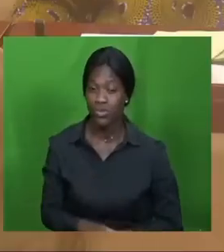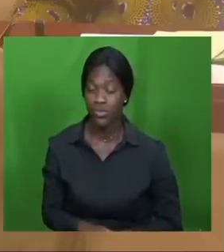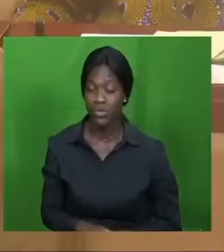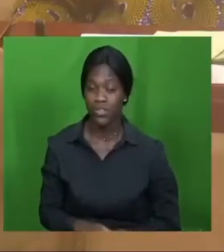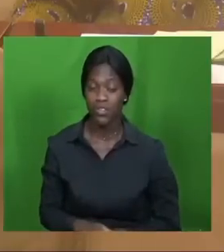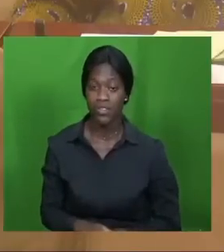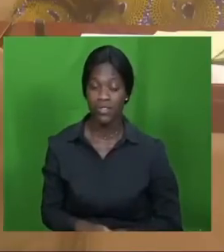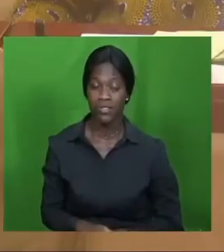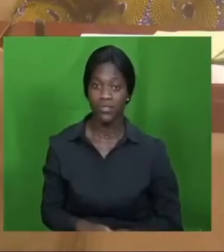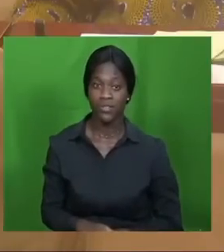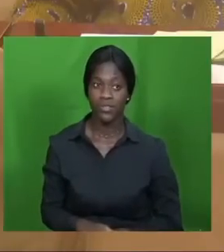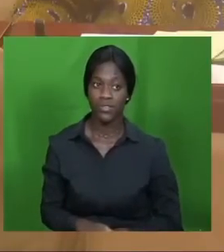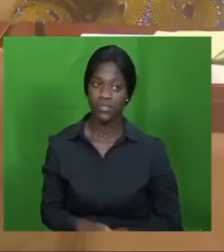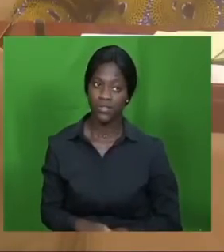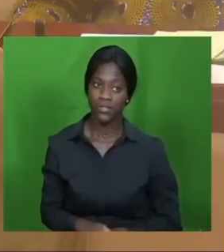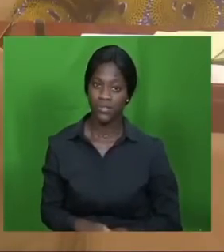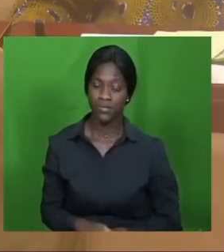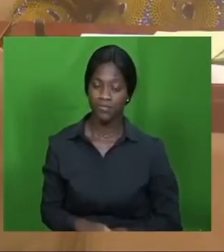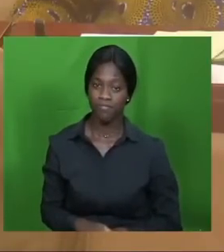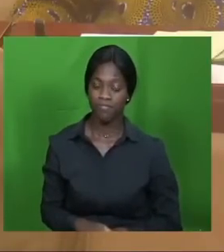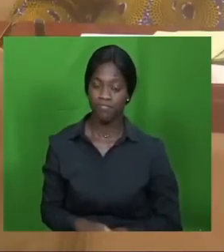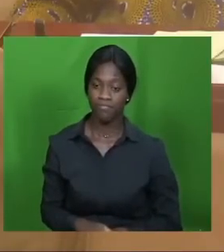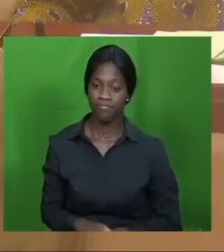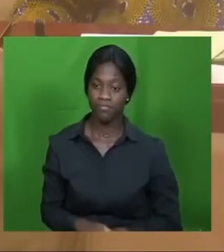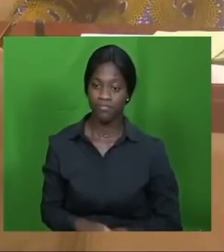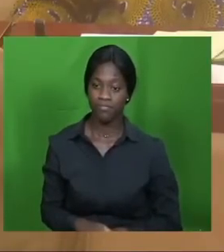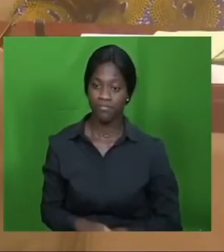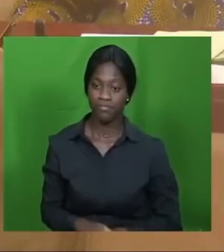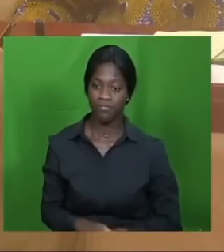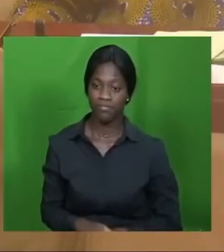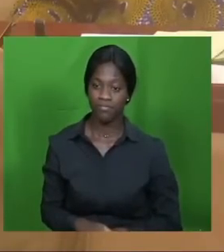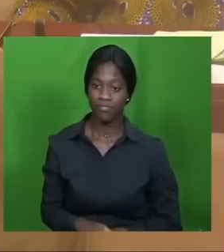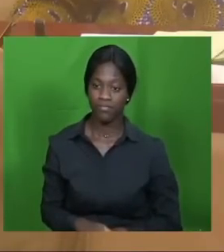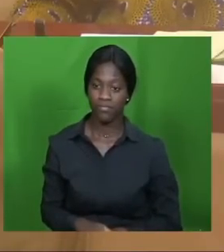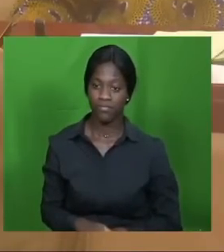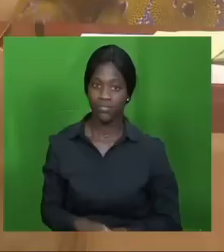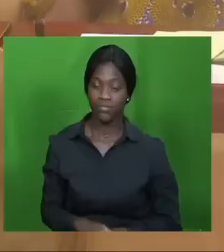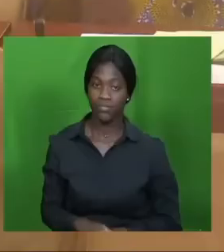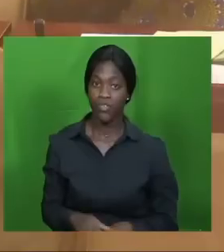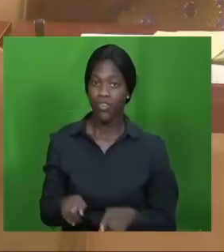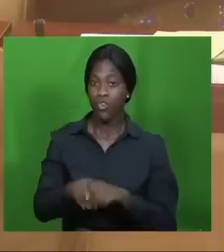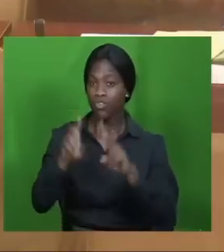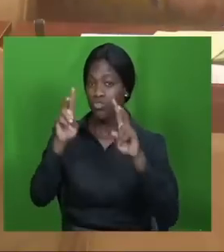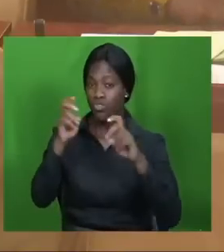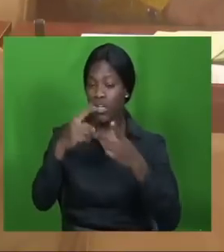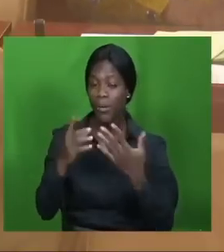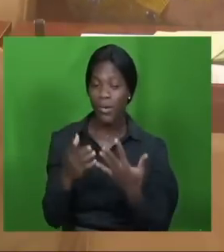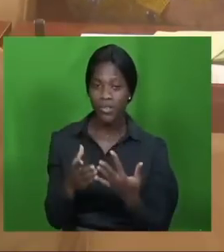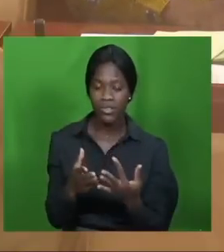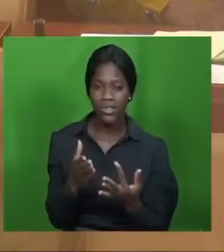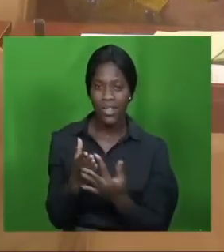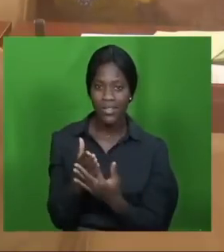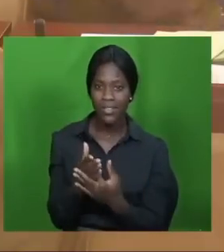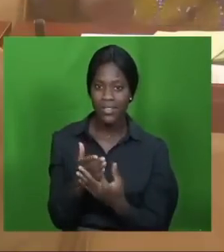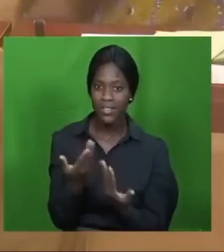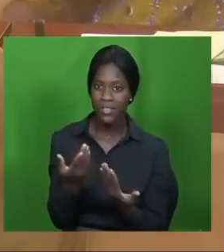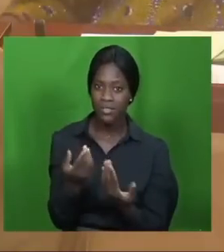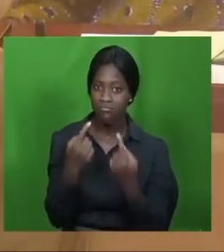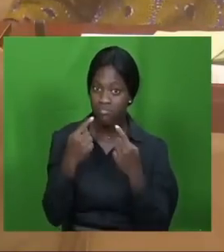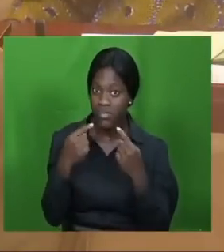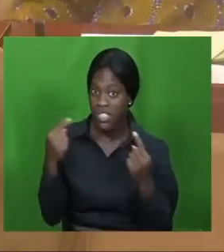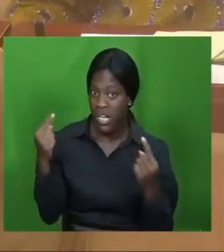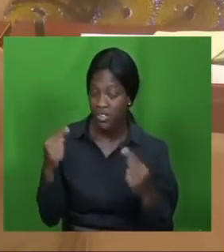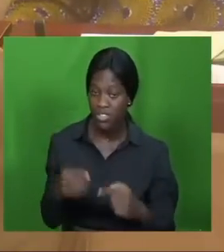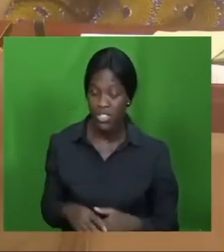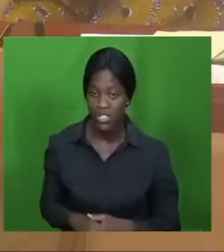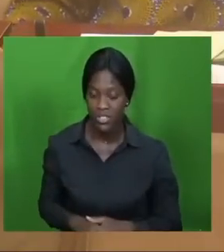this stature. Honourable Speaker, there was this issue of assets declaration, and I